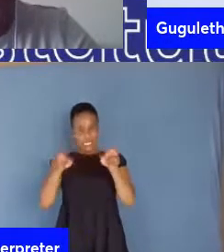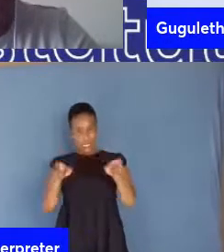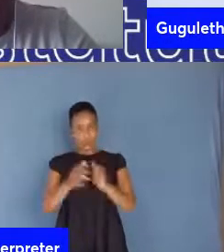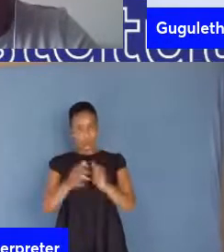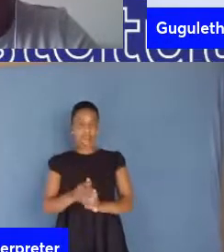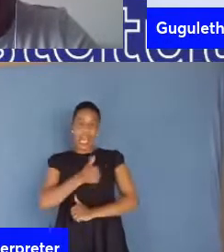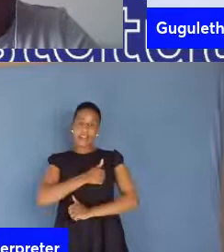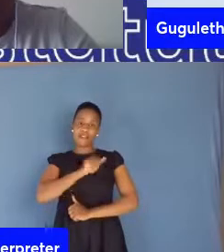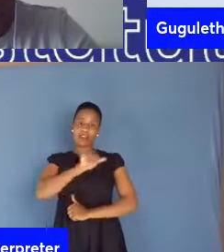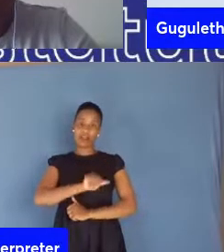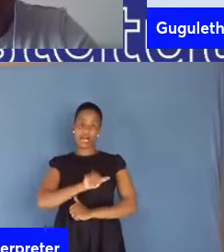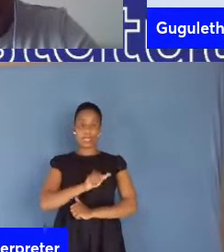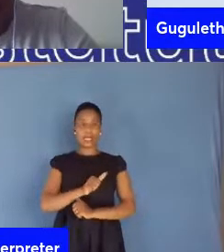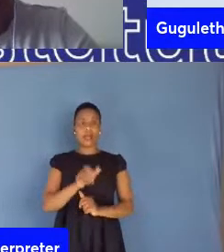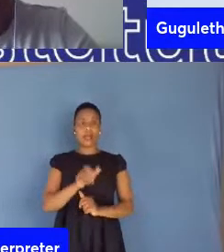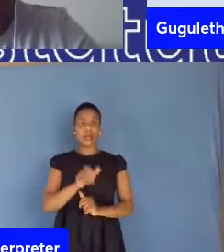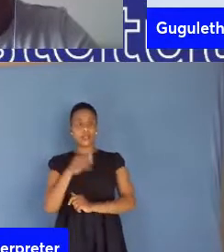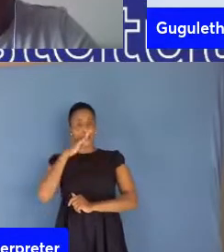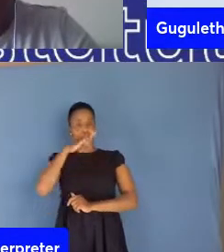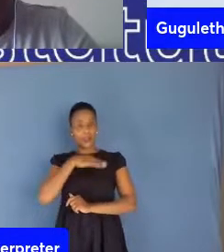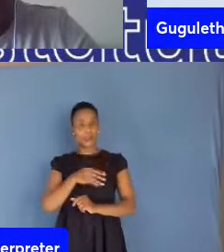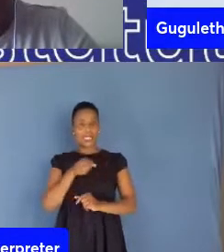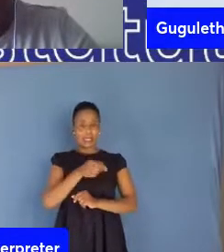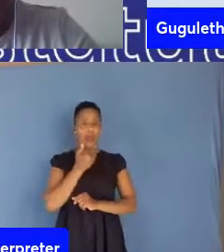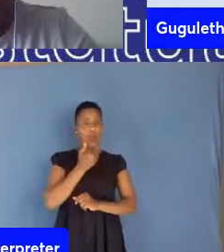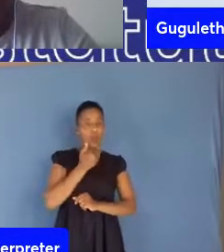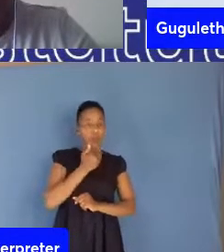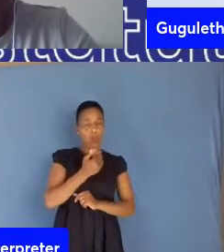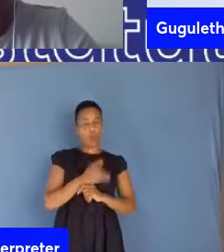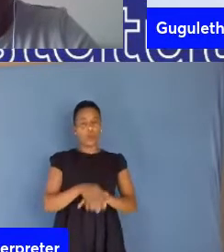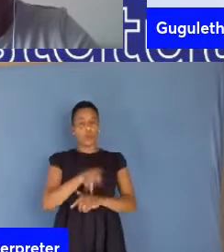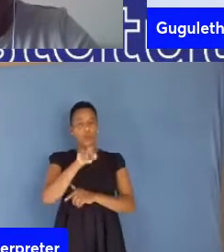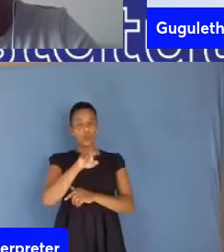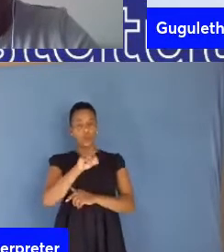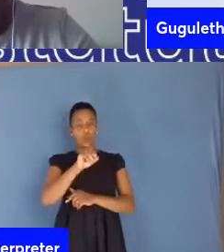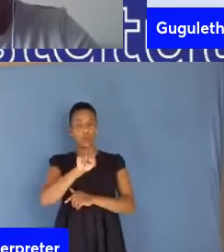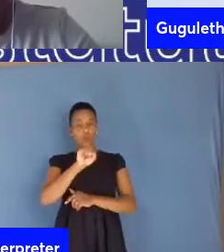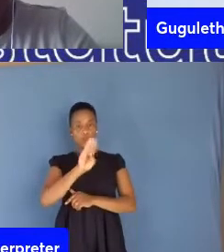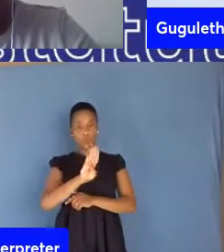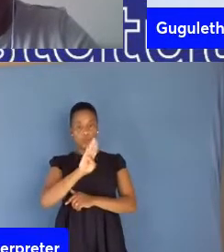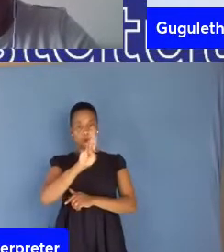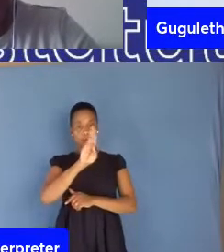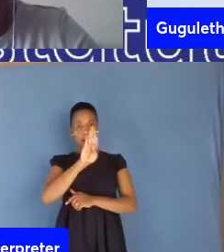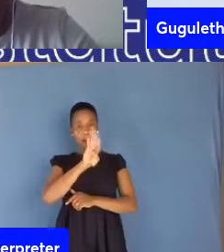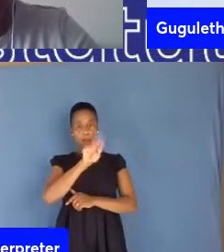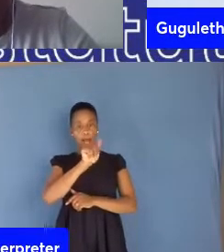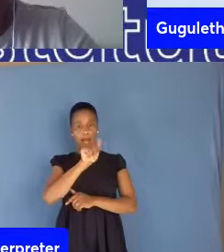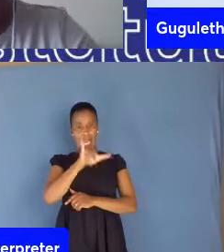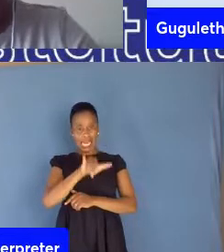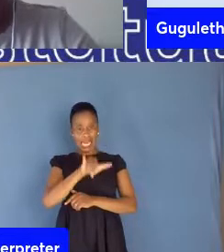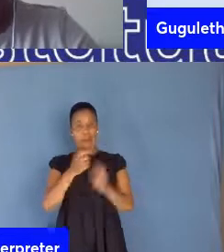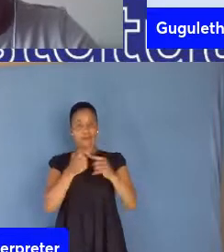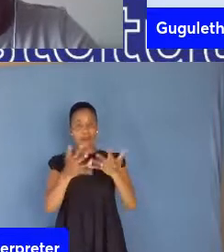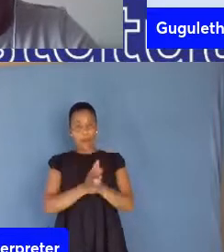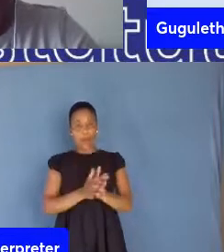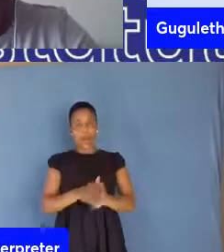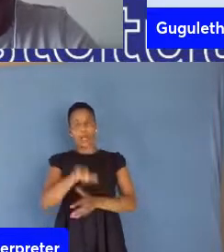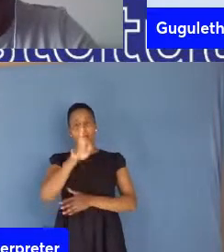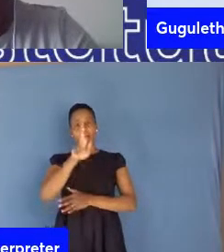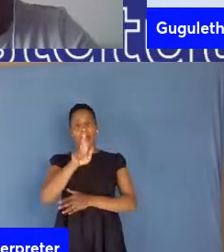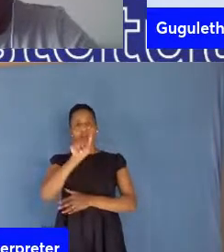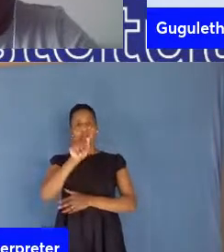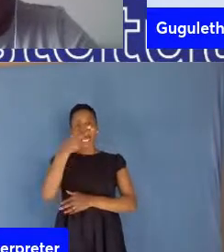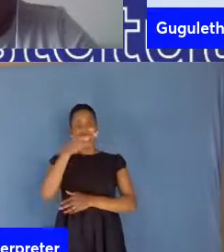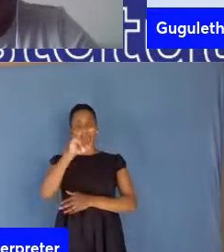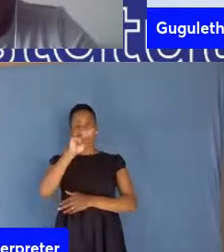Dr. Nozuko Mkabayi, who is the CEO from Rahima Moosa Mother and Child Hospital.